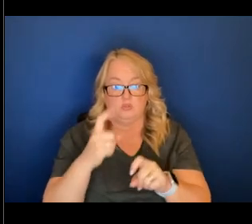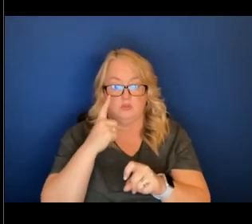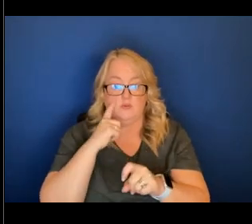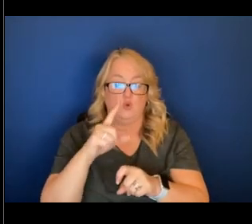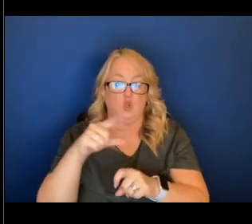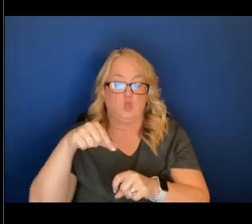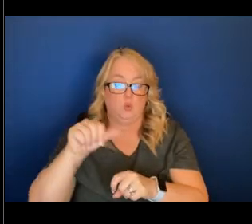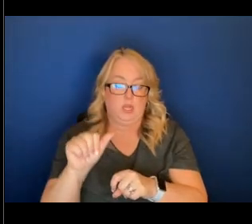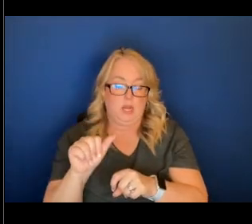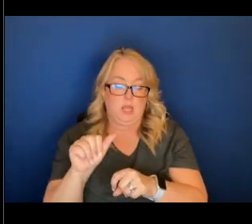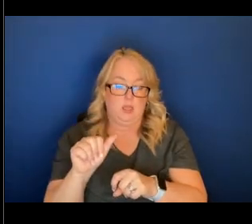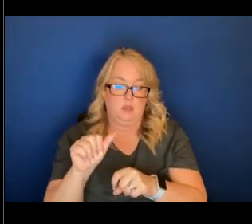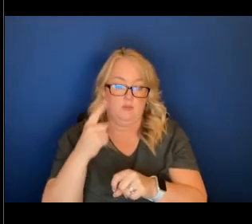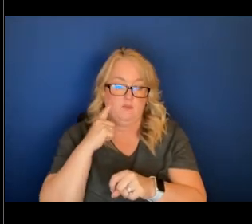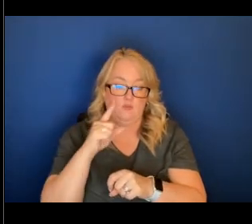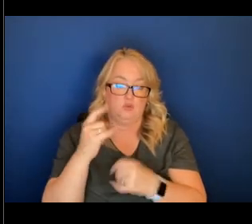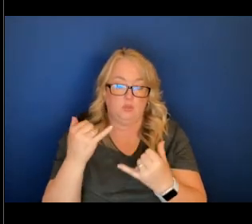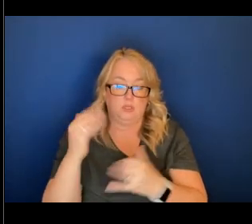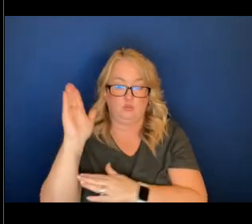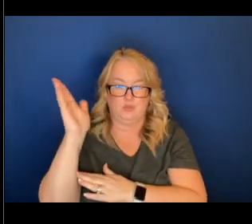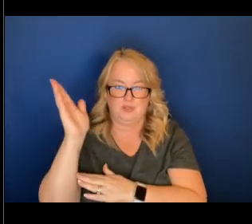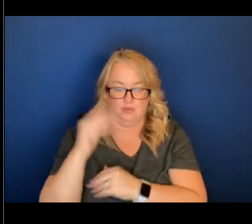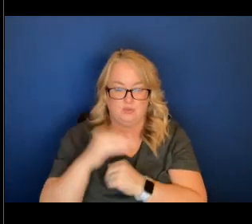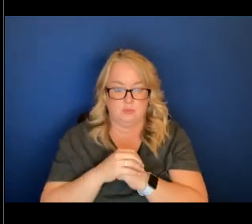portion of today's presentation.